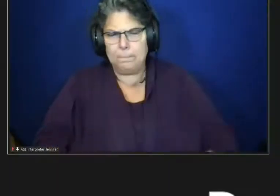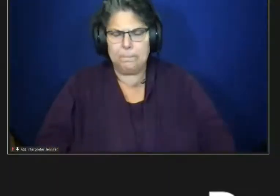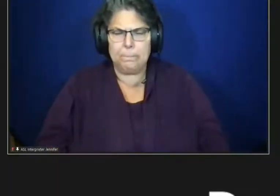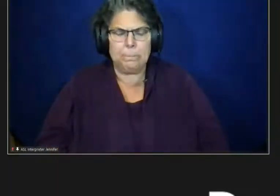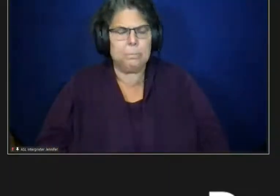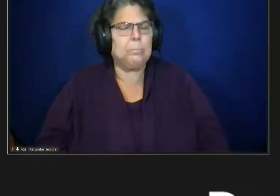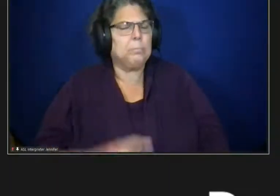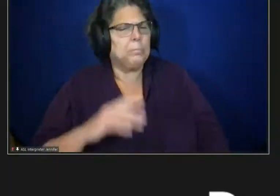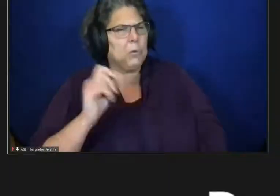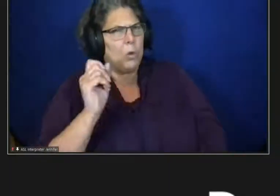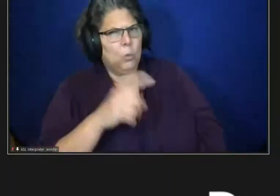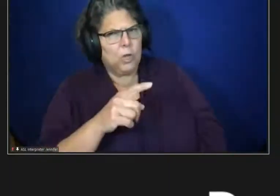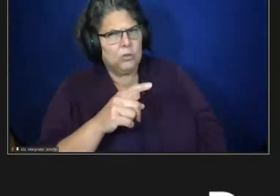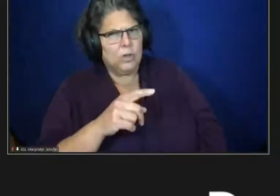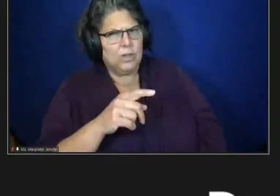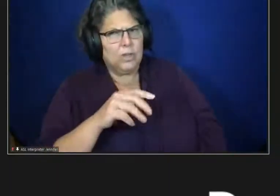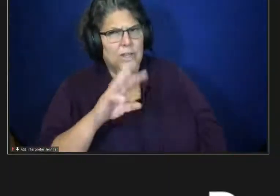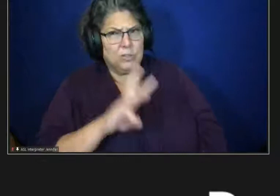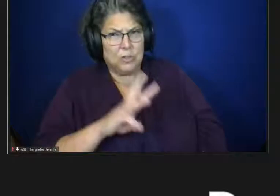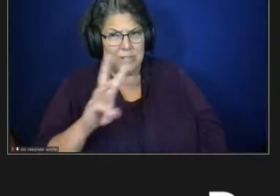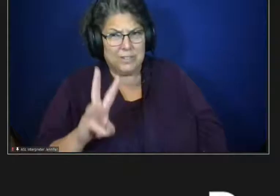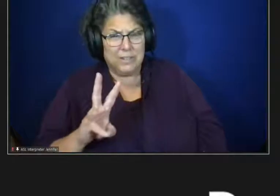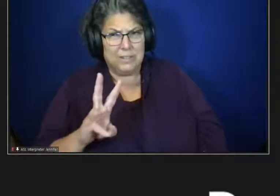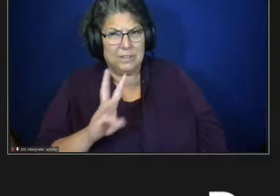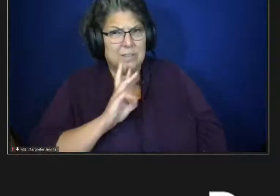So the 66 is 5 to 11?